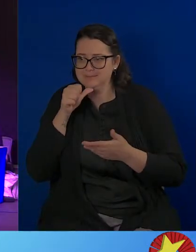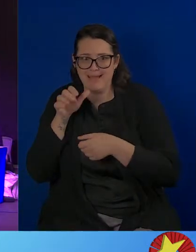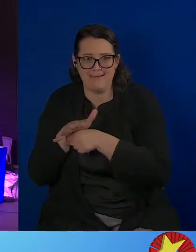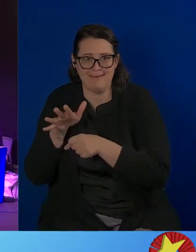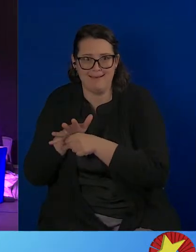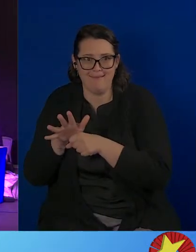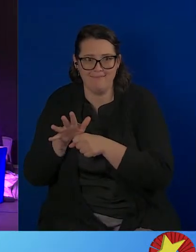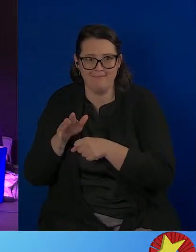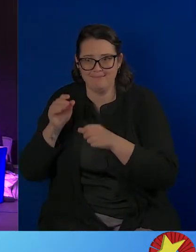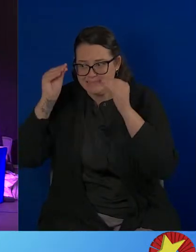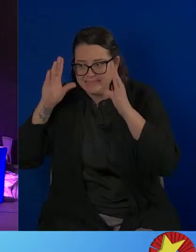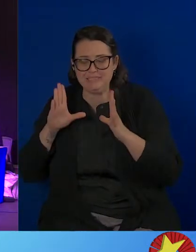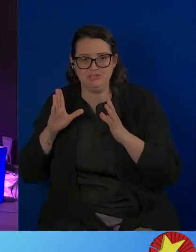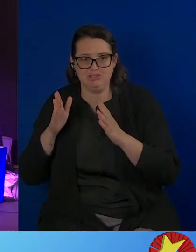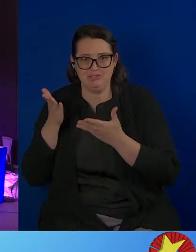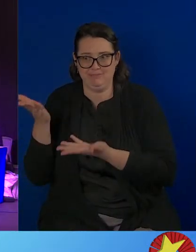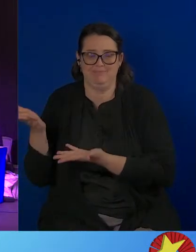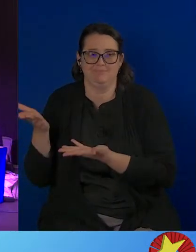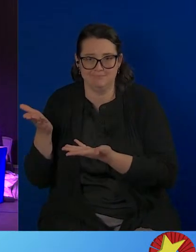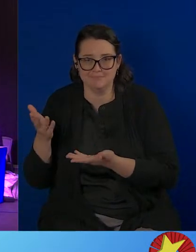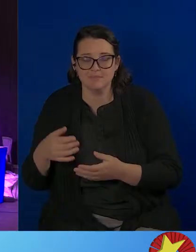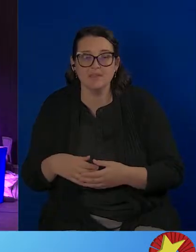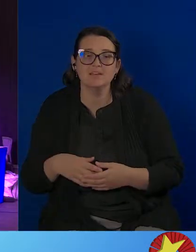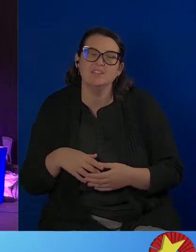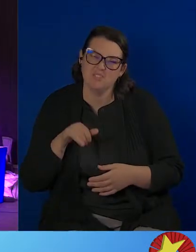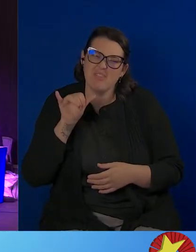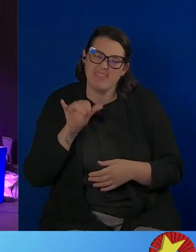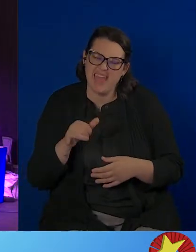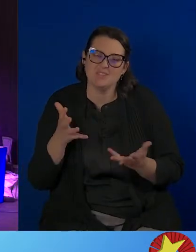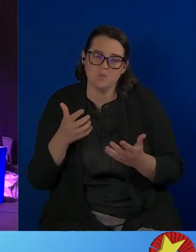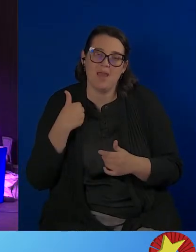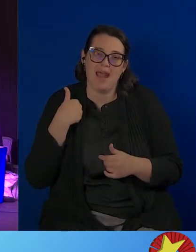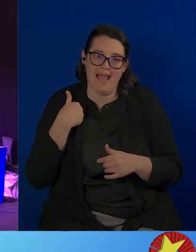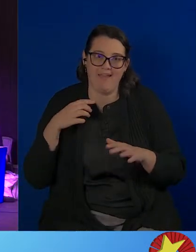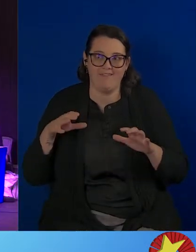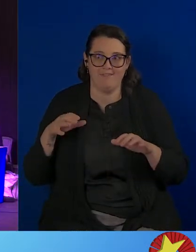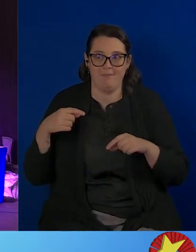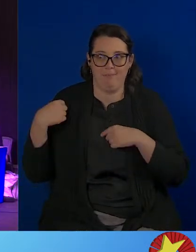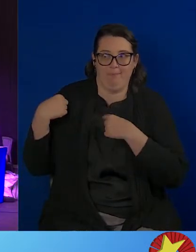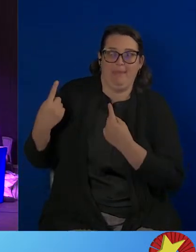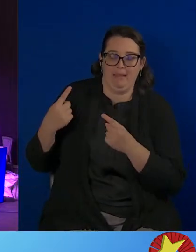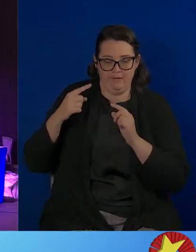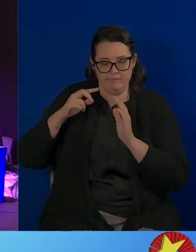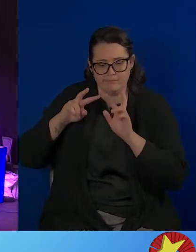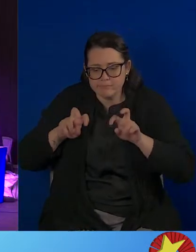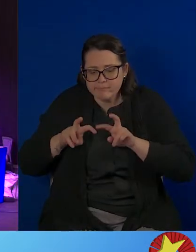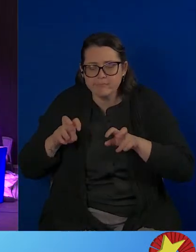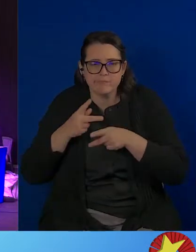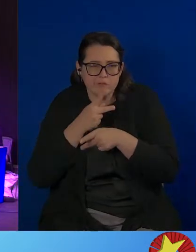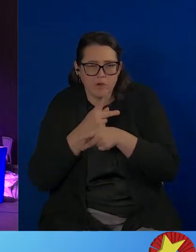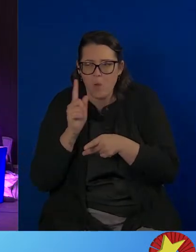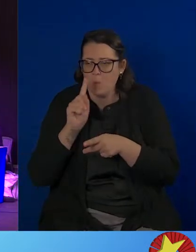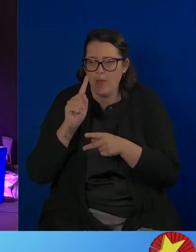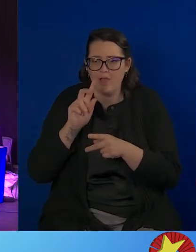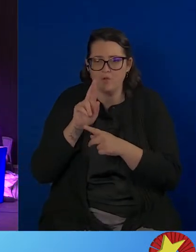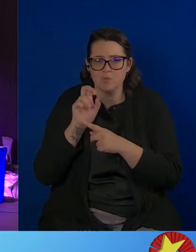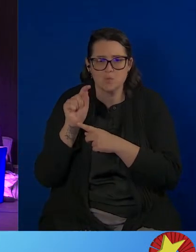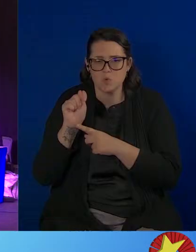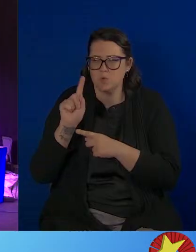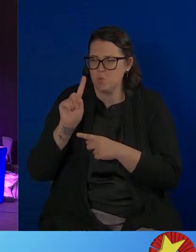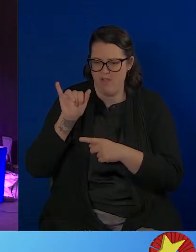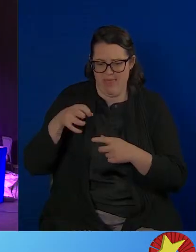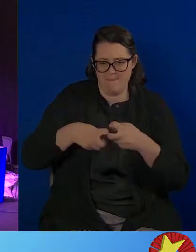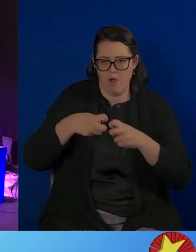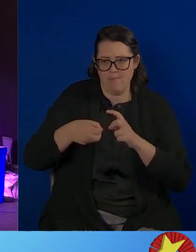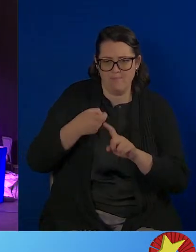what I've spent the last several years of my work analyzing in depth what's causing that kind of a problem. I firmly believe that there's